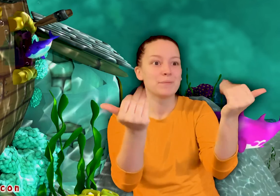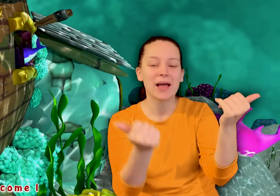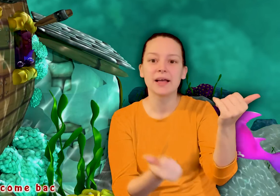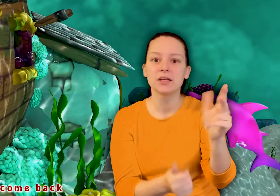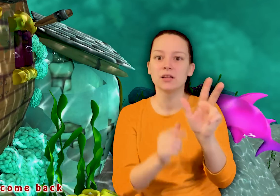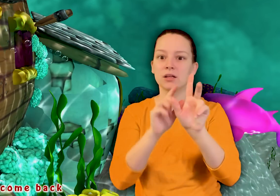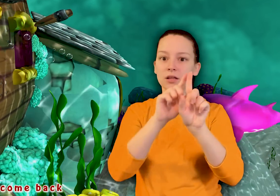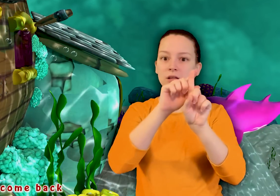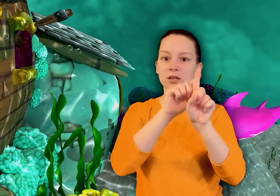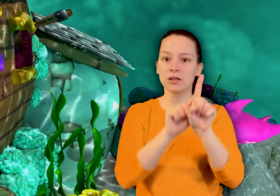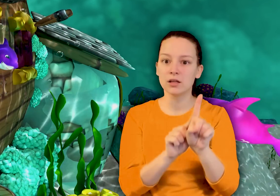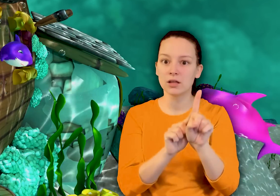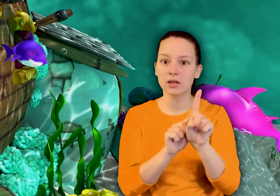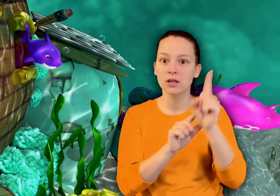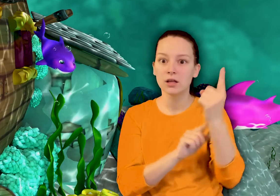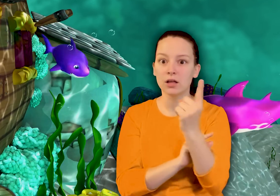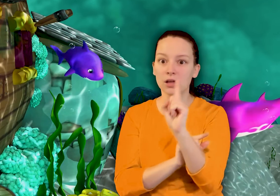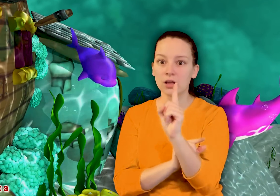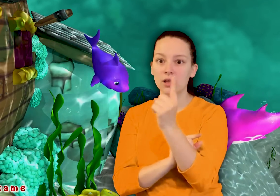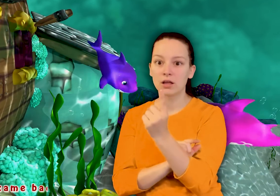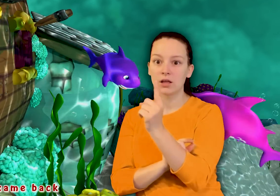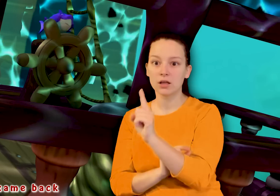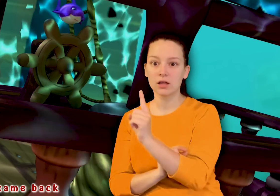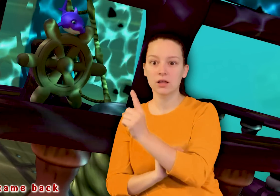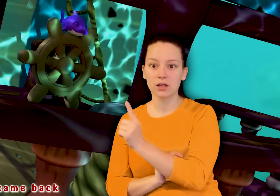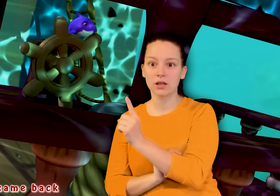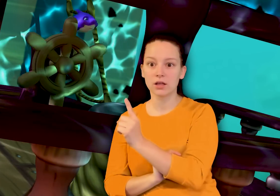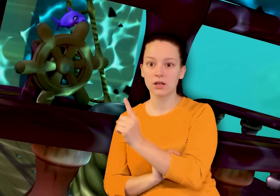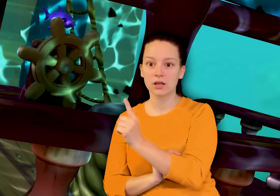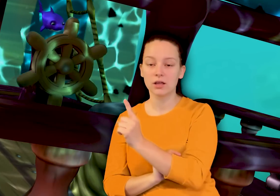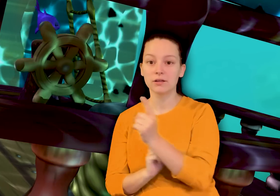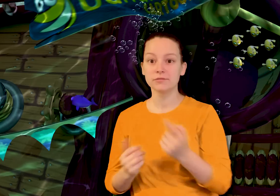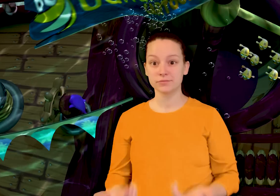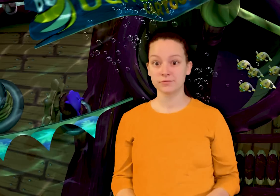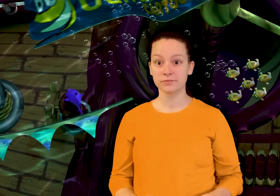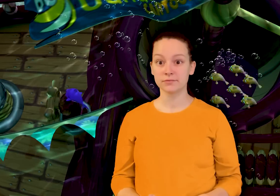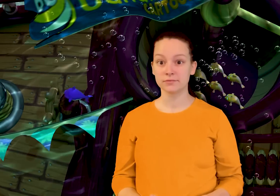said quick come back but only one little shark came